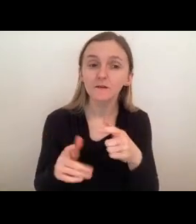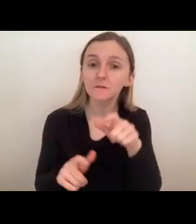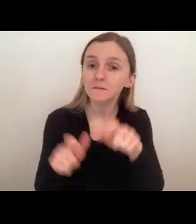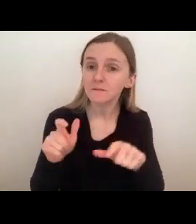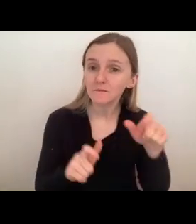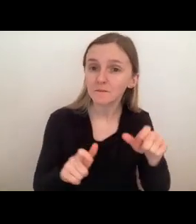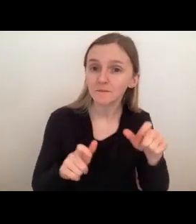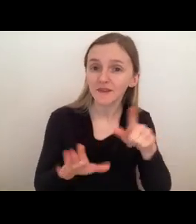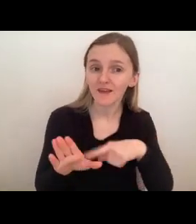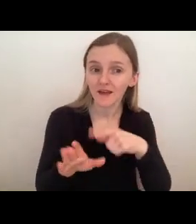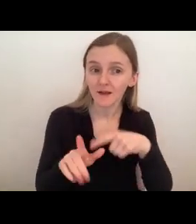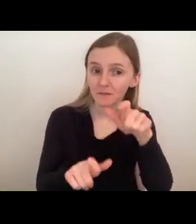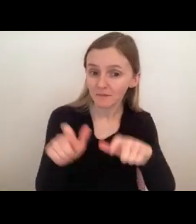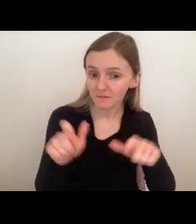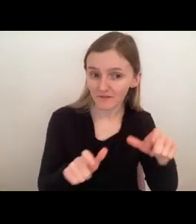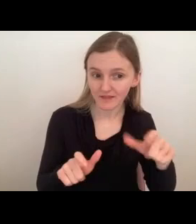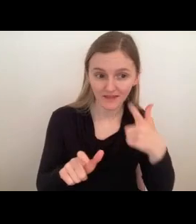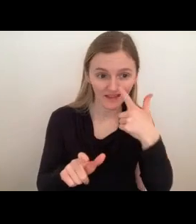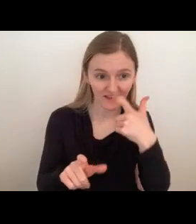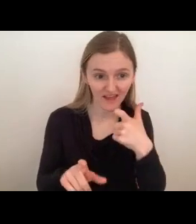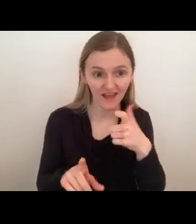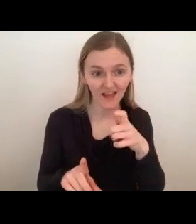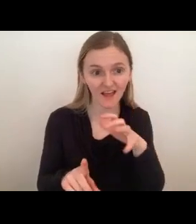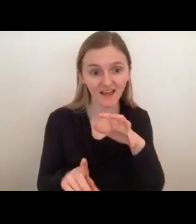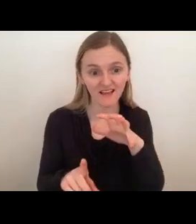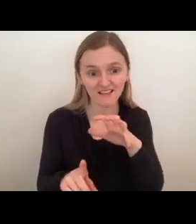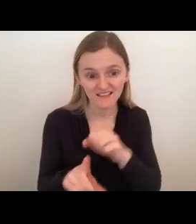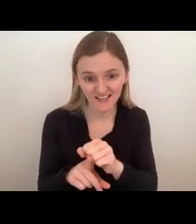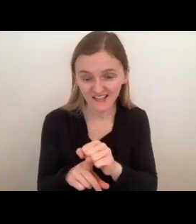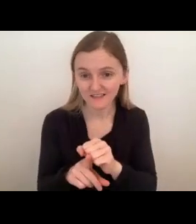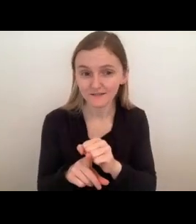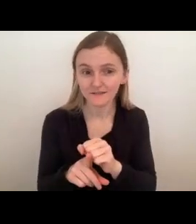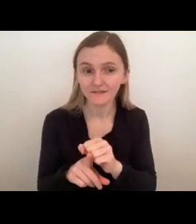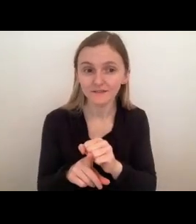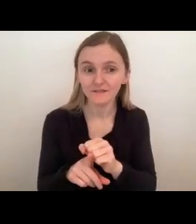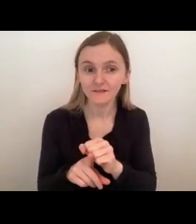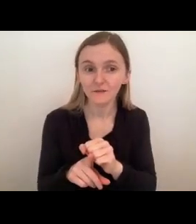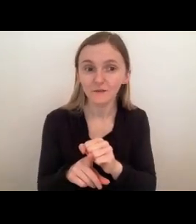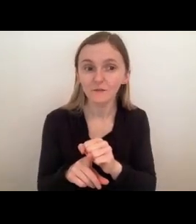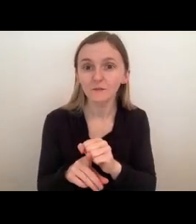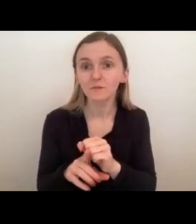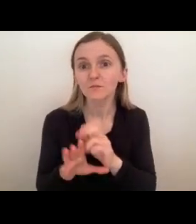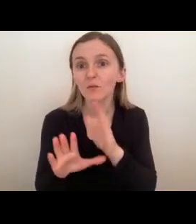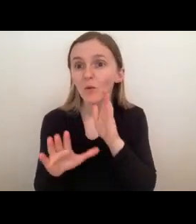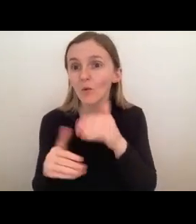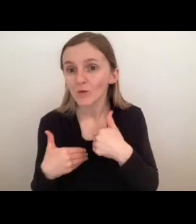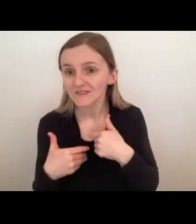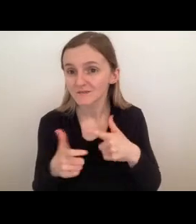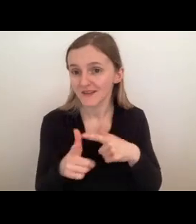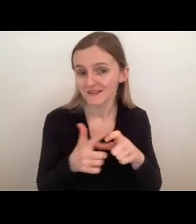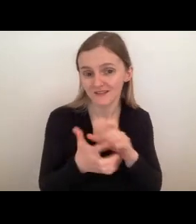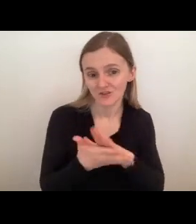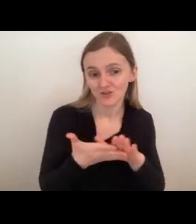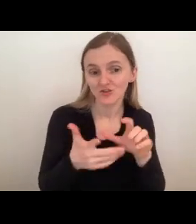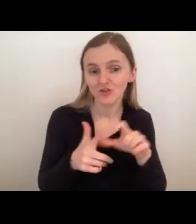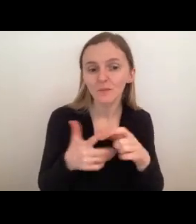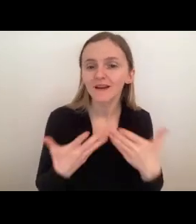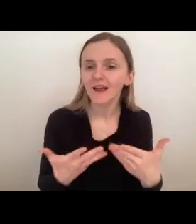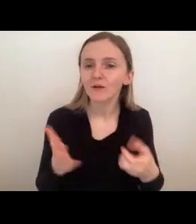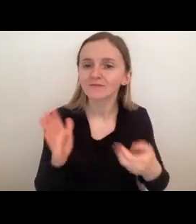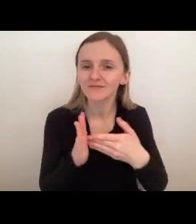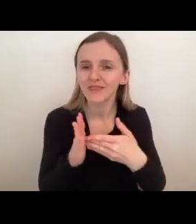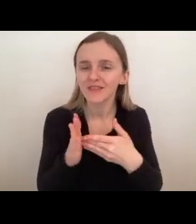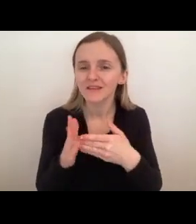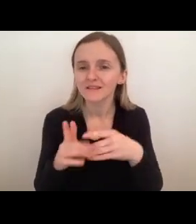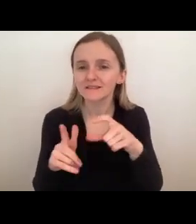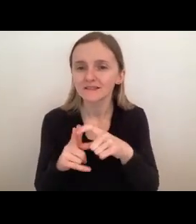be diagnosed with both autism and ADHD, but now since the introduction of the DSM-5, that